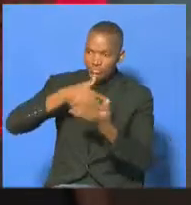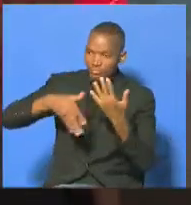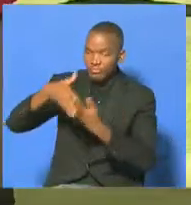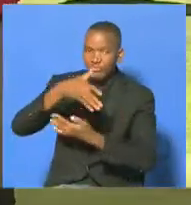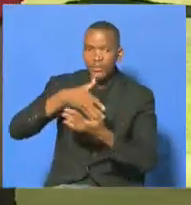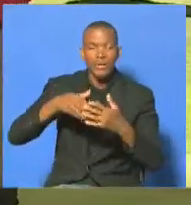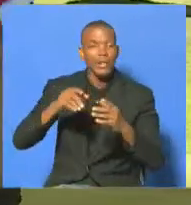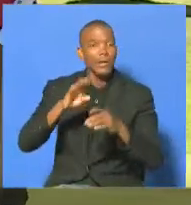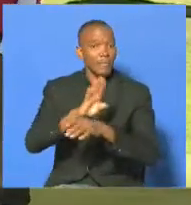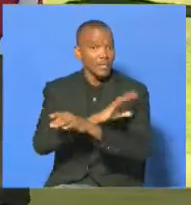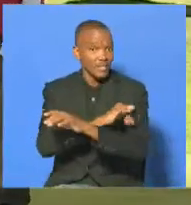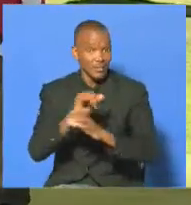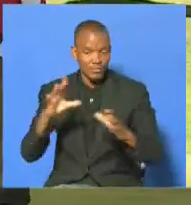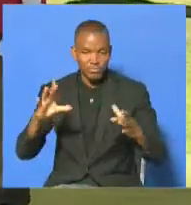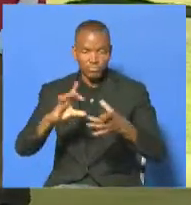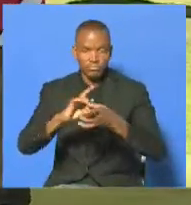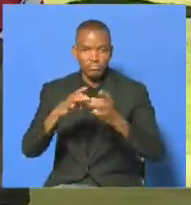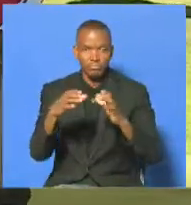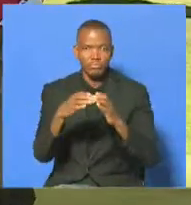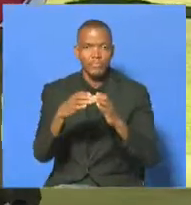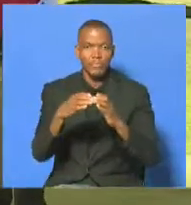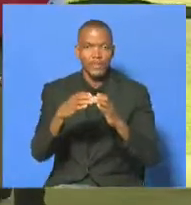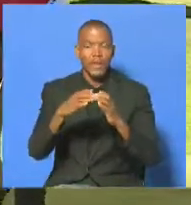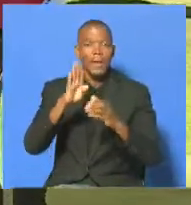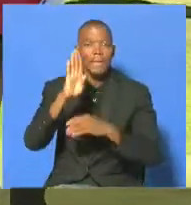the business community.